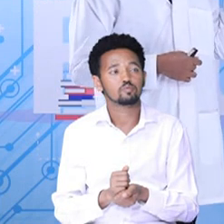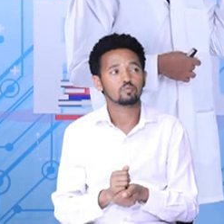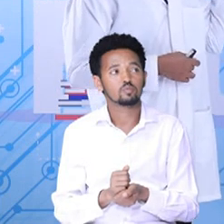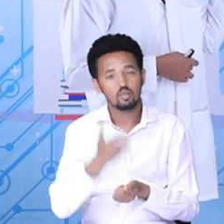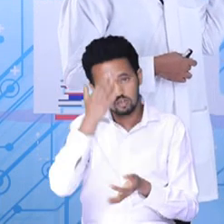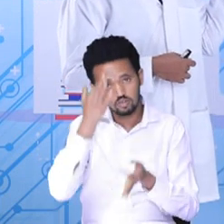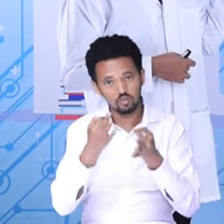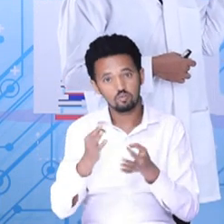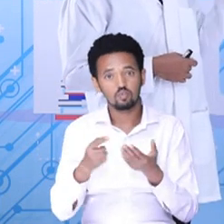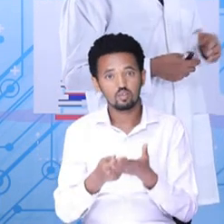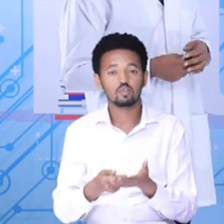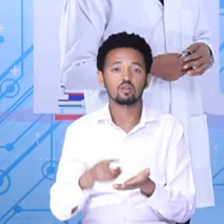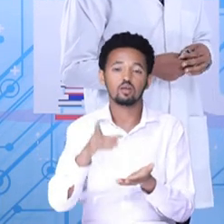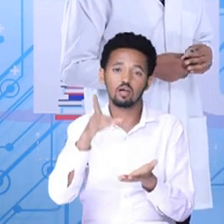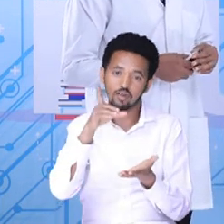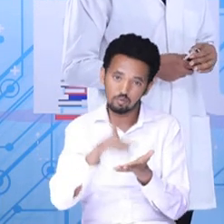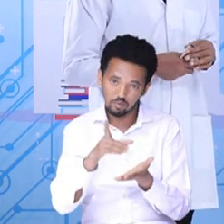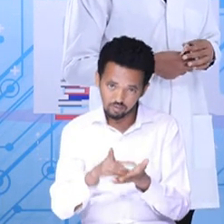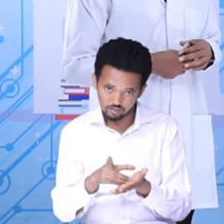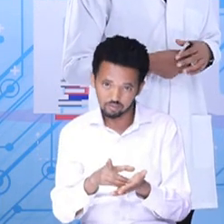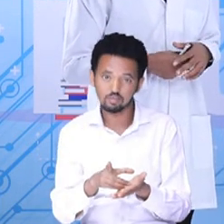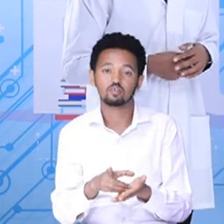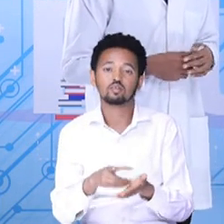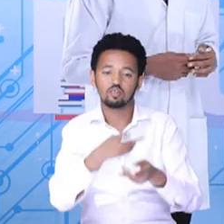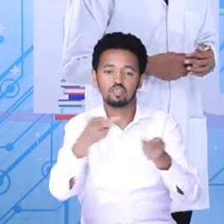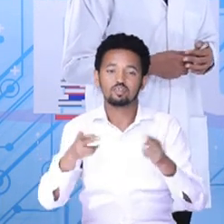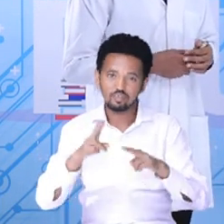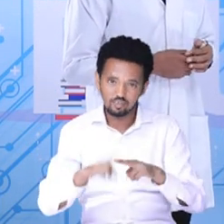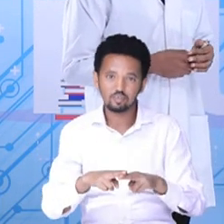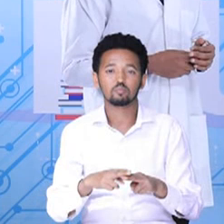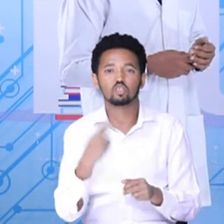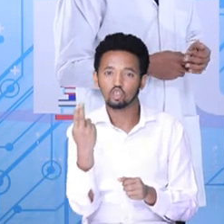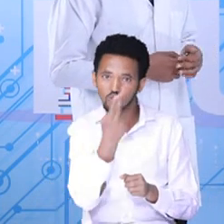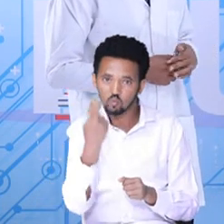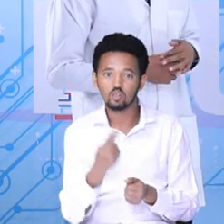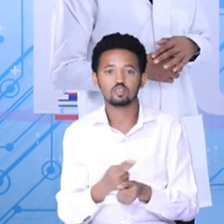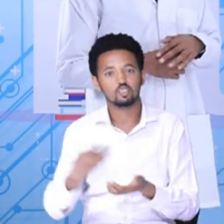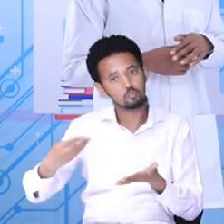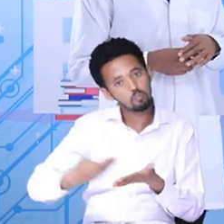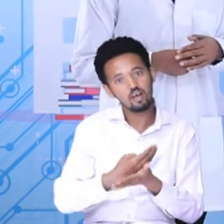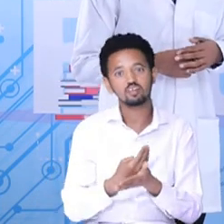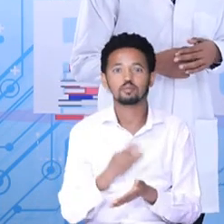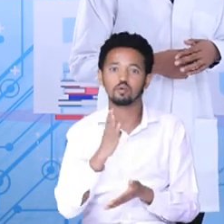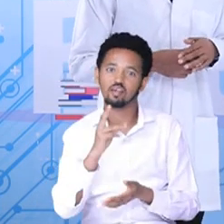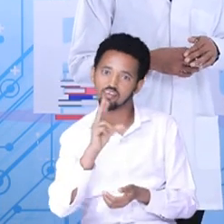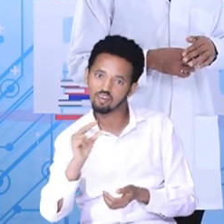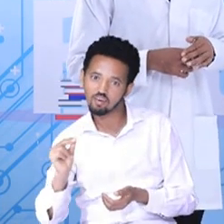If it is an urban settlement, they are usually branded by a